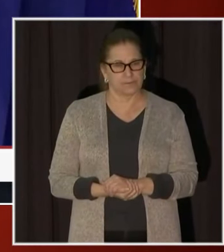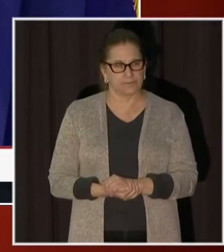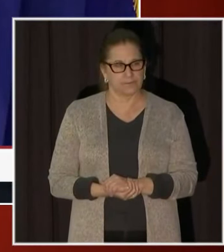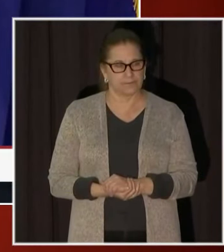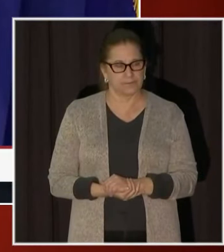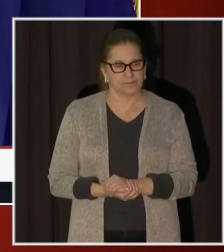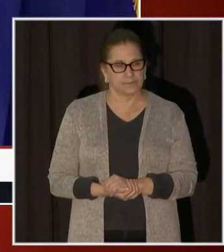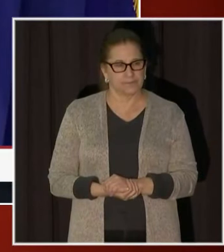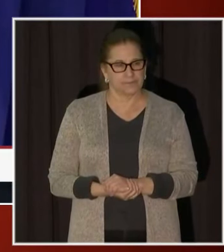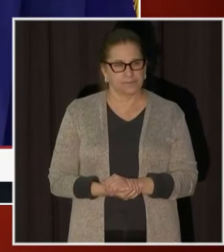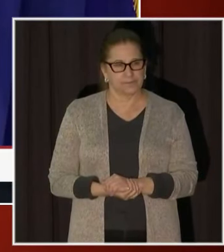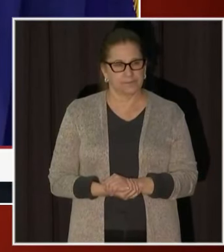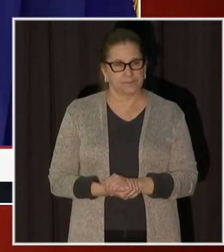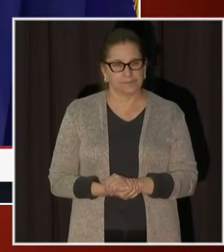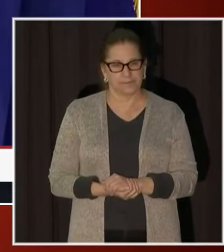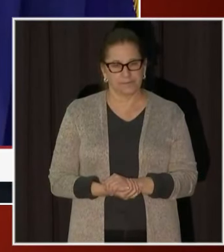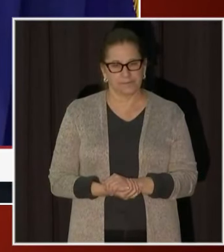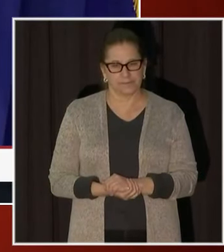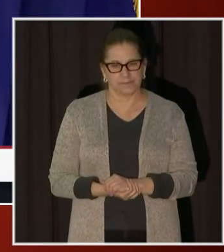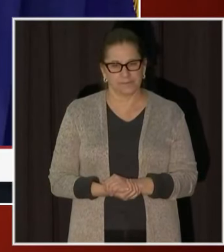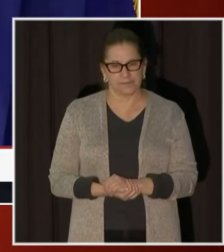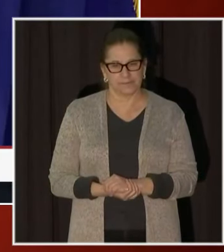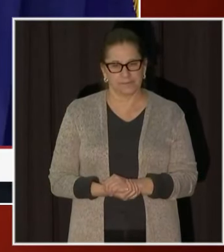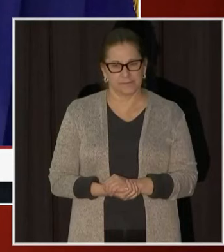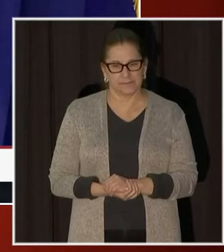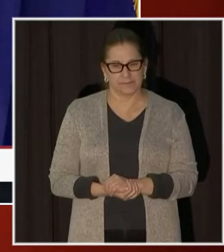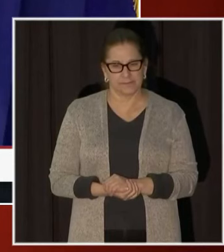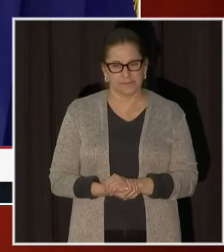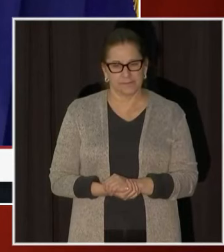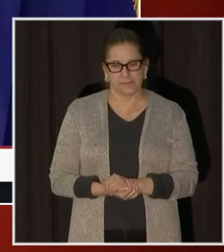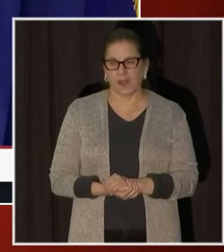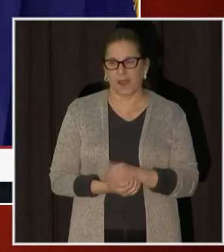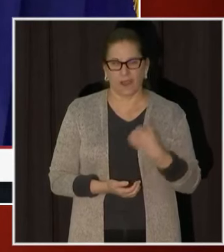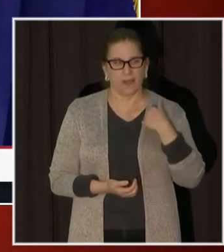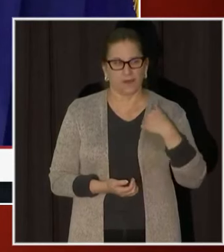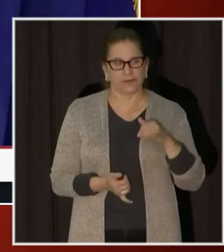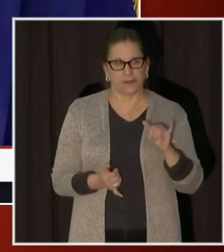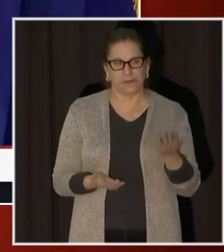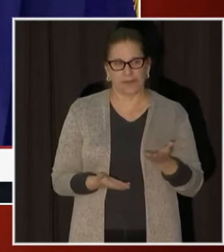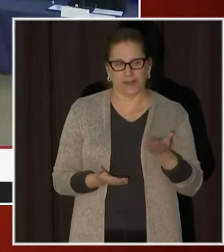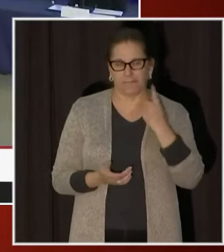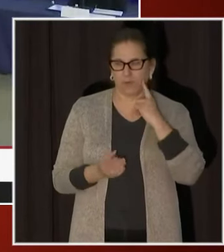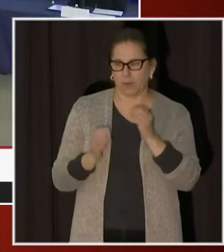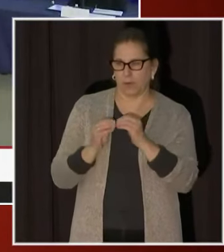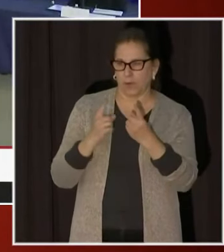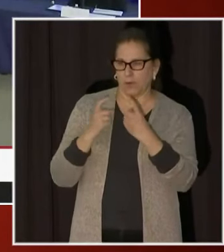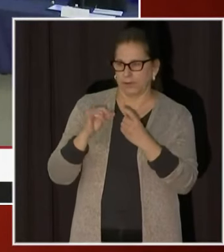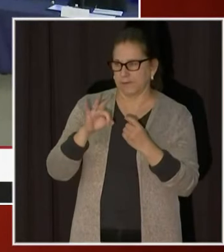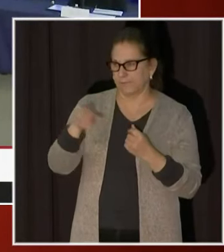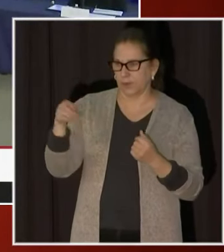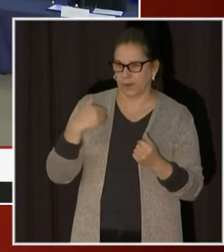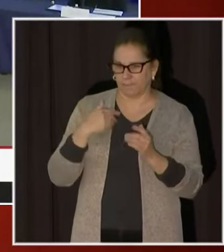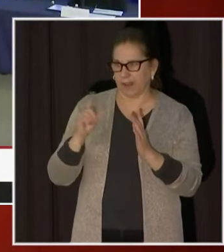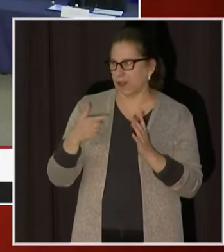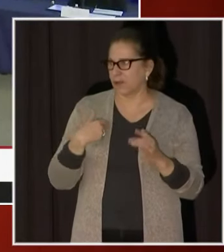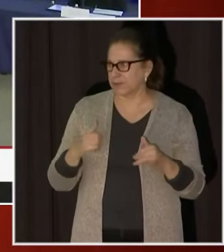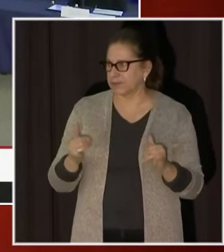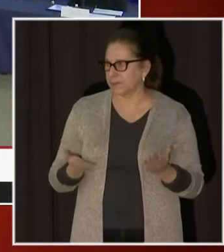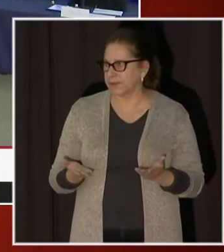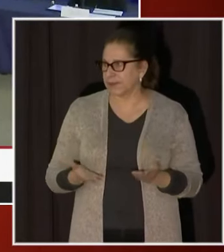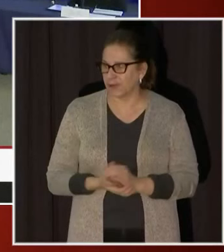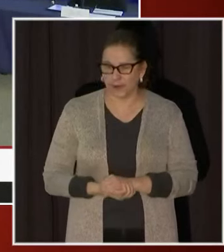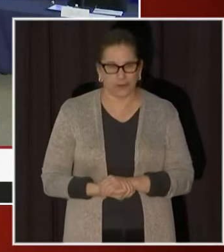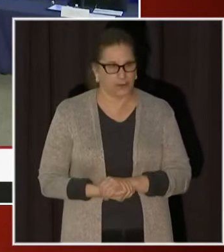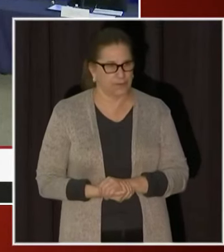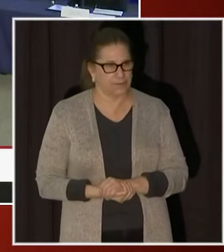And I will still be here if somebody thinks of another question. Thank you all very much. Thank you. Thank Mayor. you, Chairman. Thank you. So